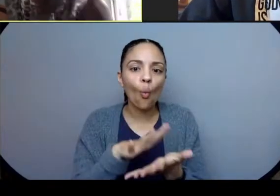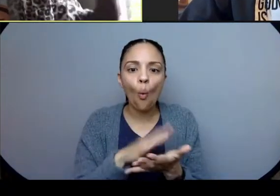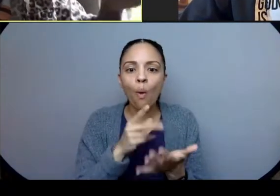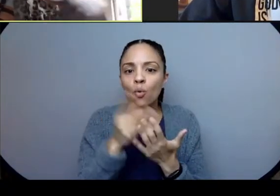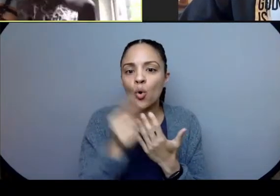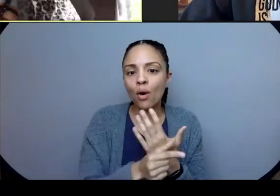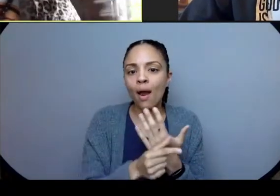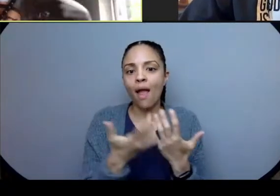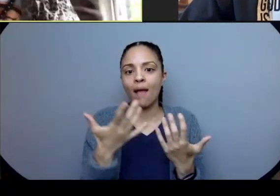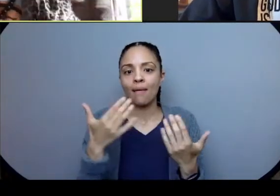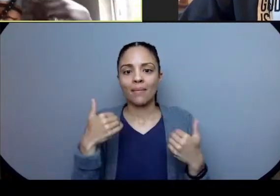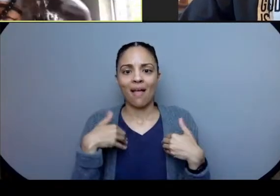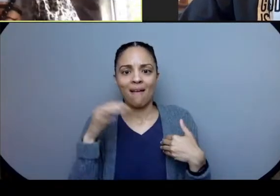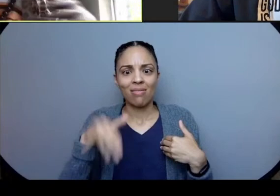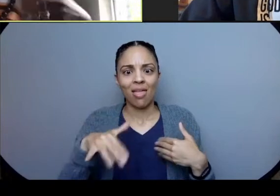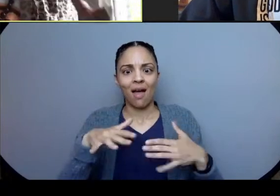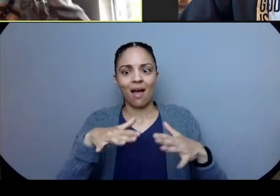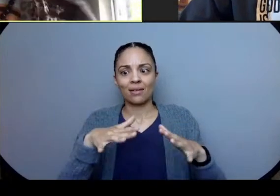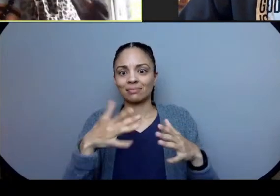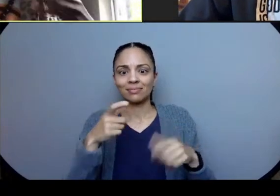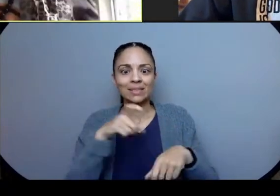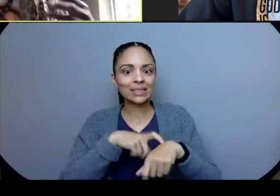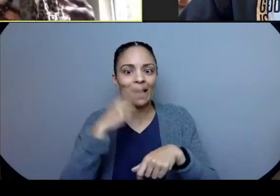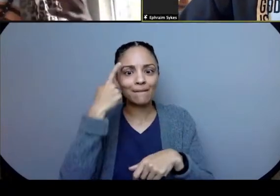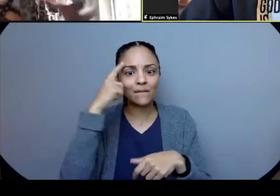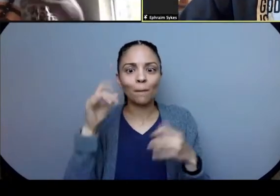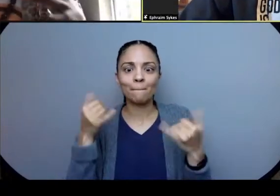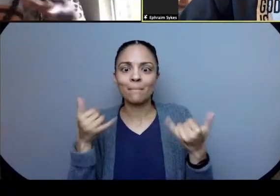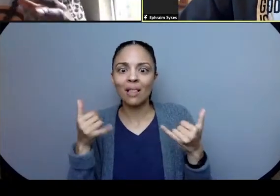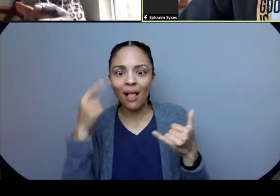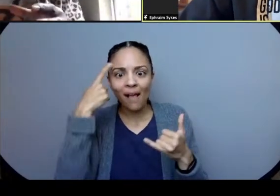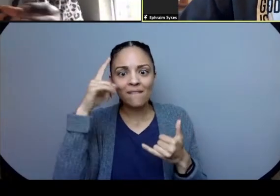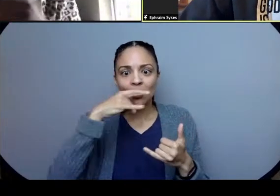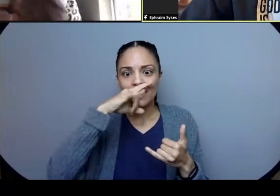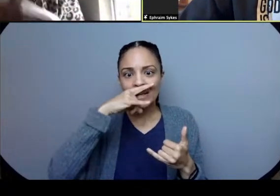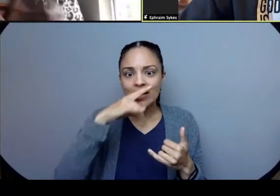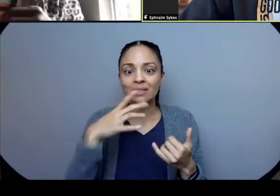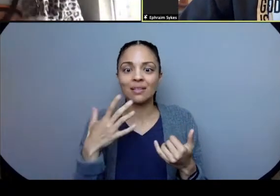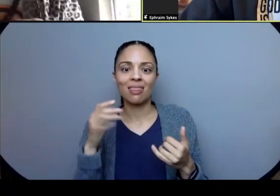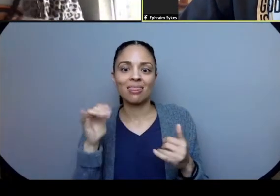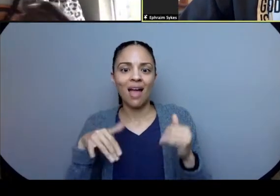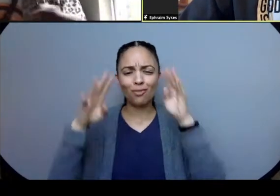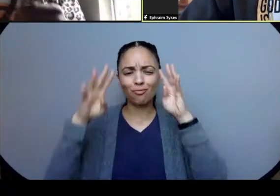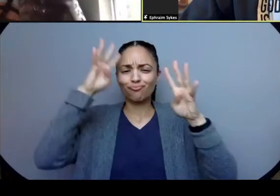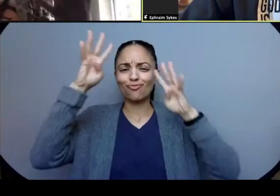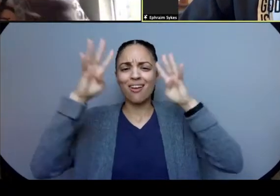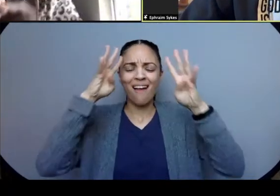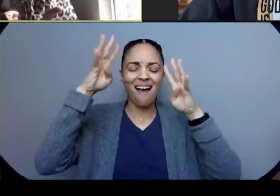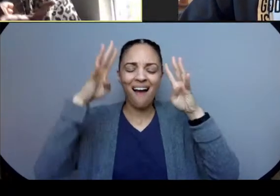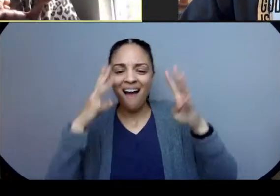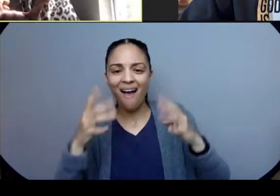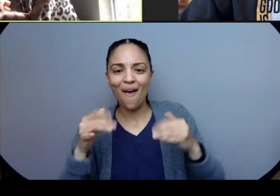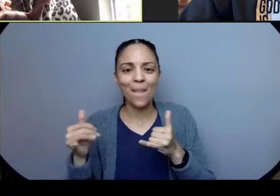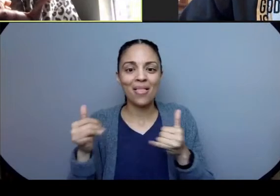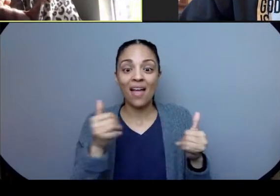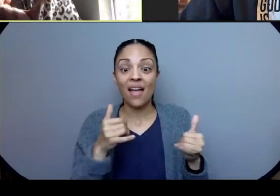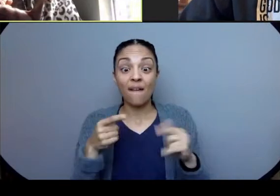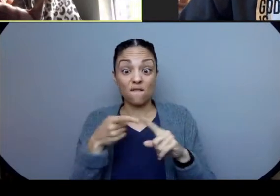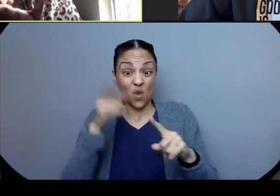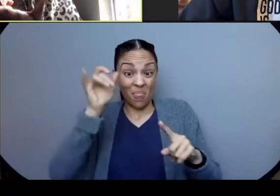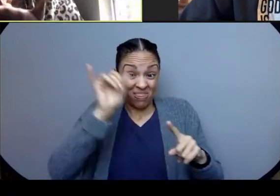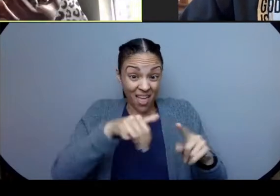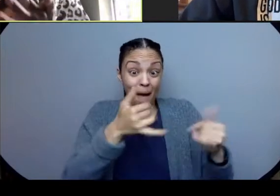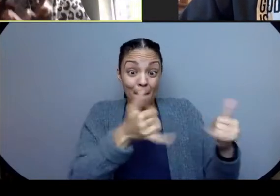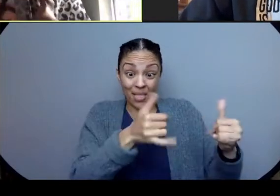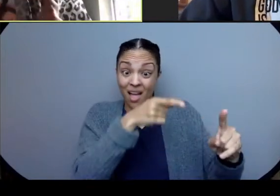just play. It was creative play, and from that creative play we get breaking. And